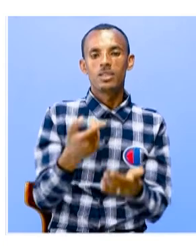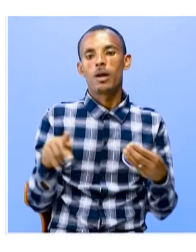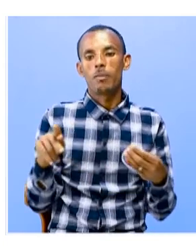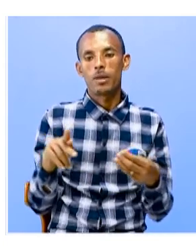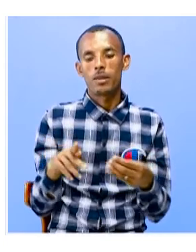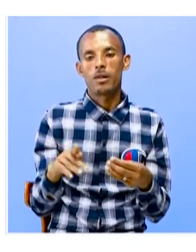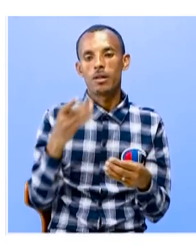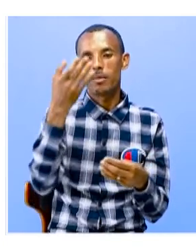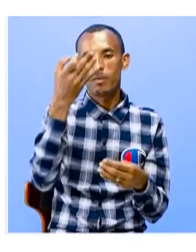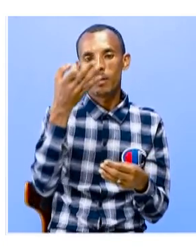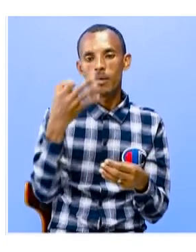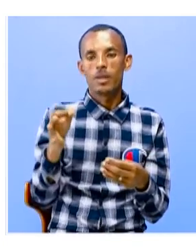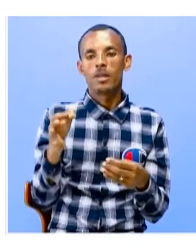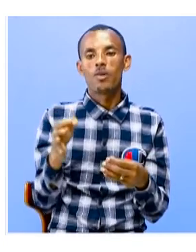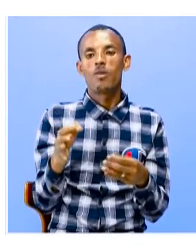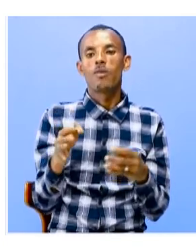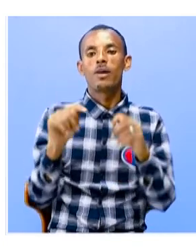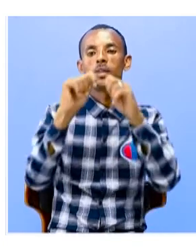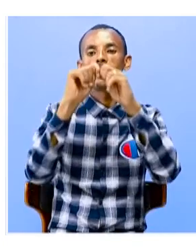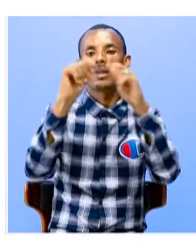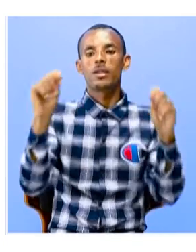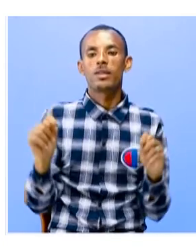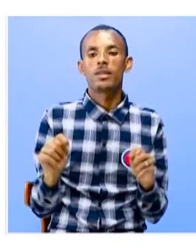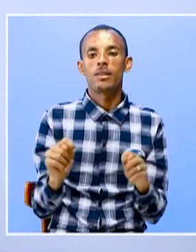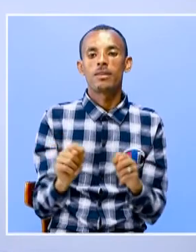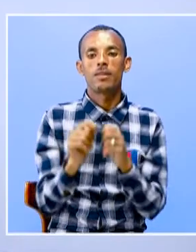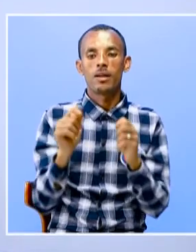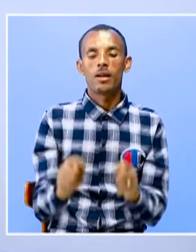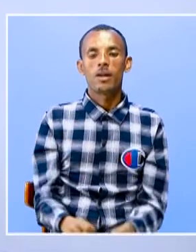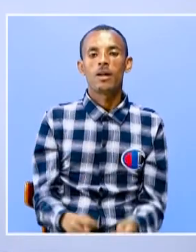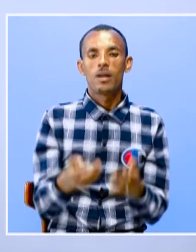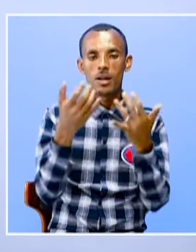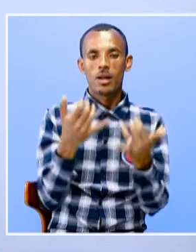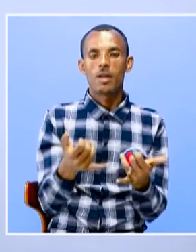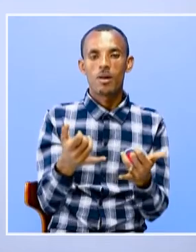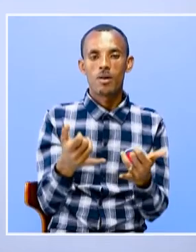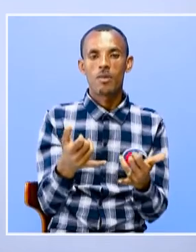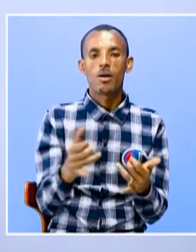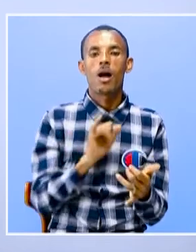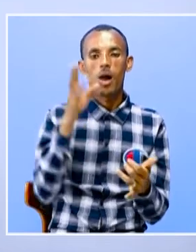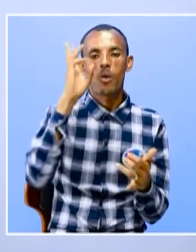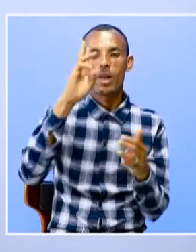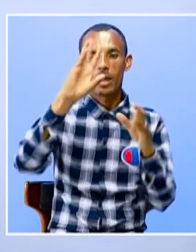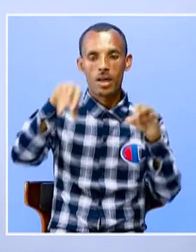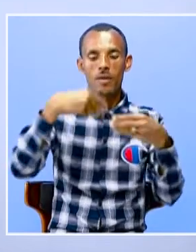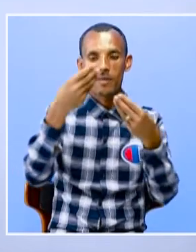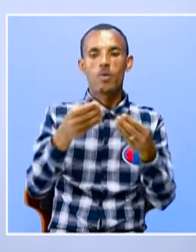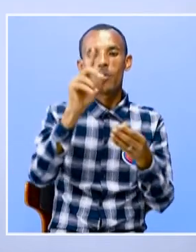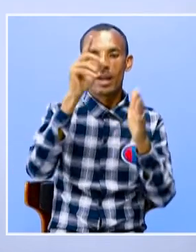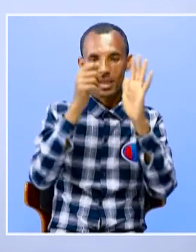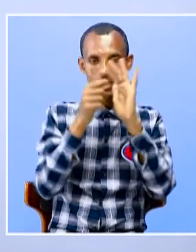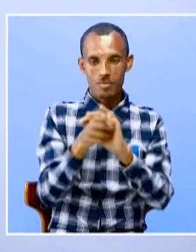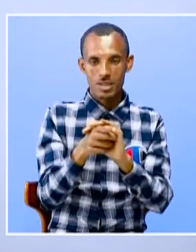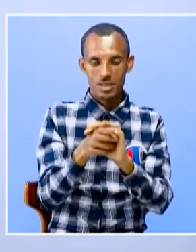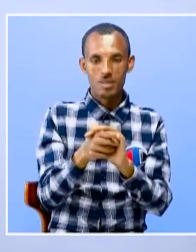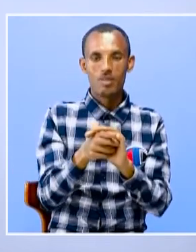be the perimeter of this triangle. Now, I will give you one example